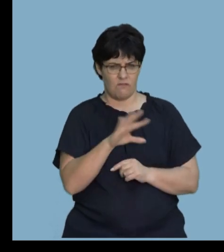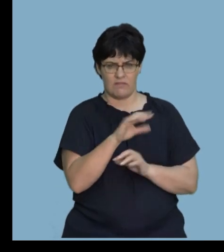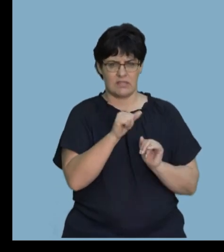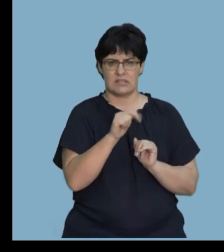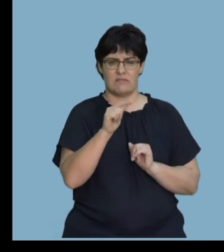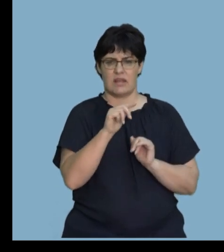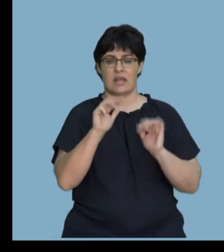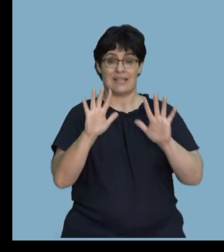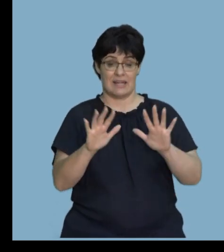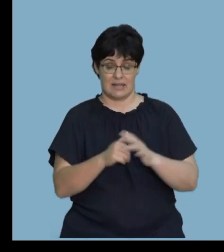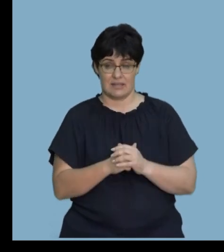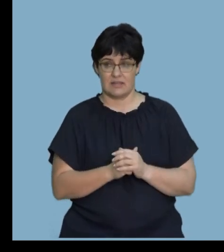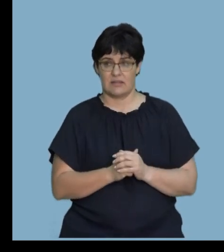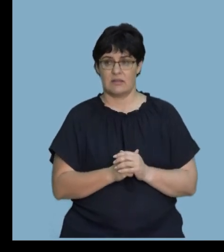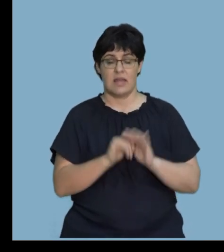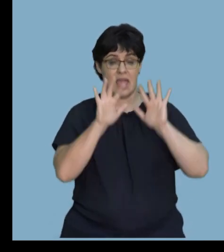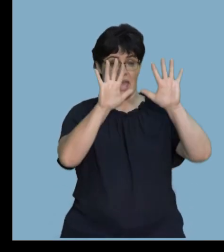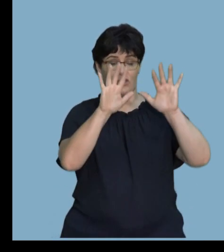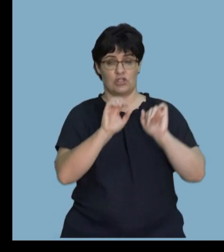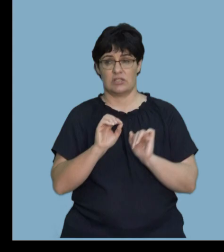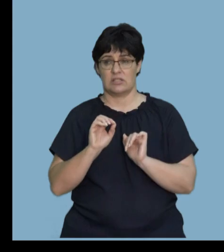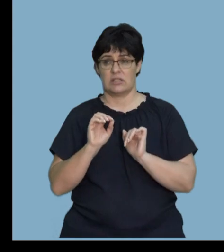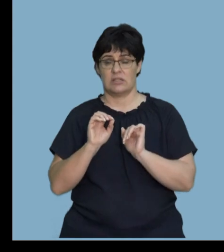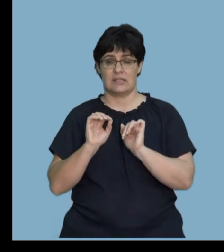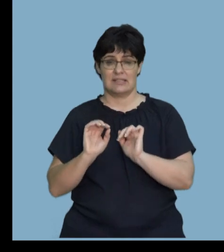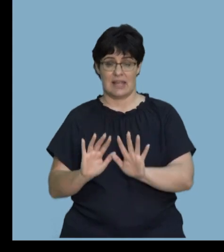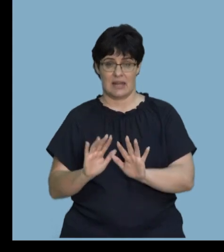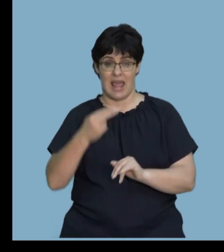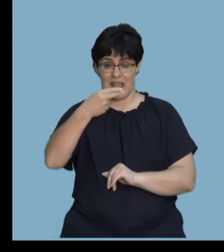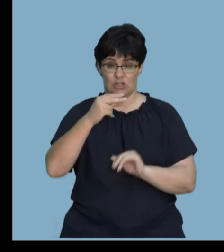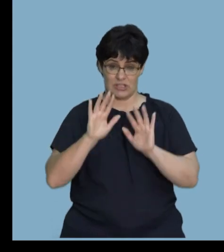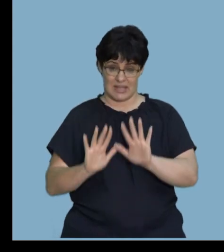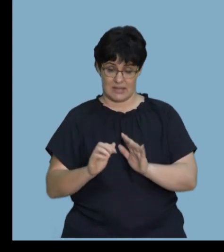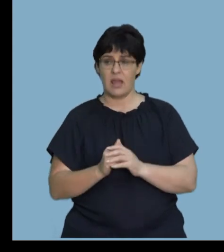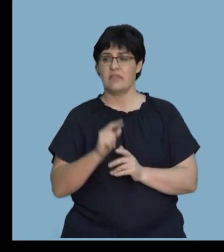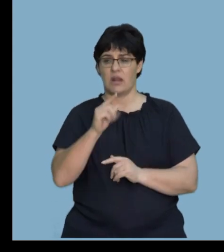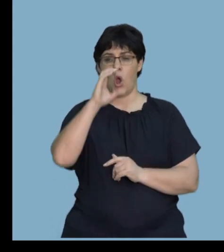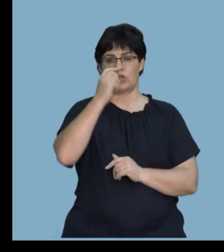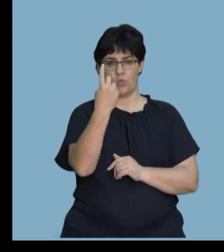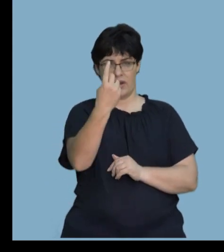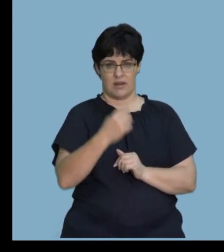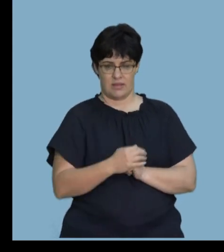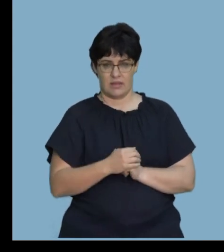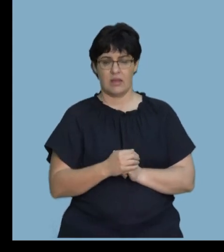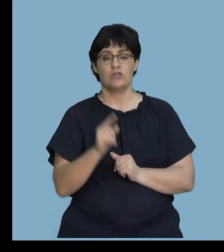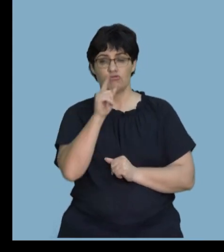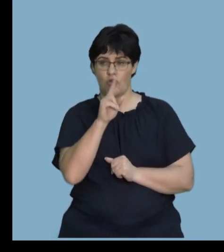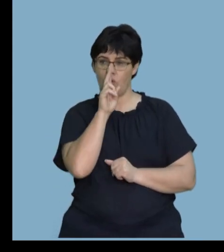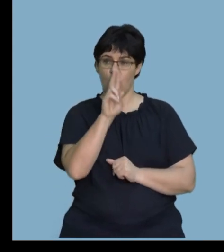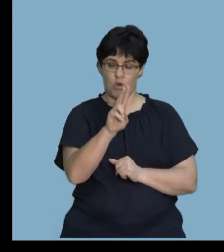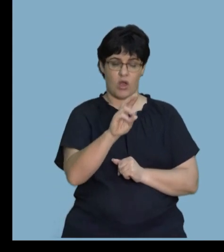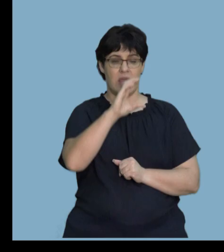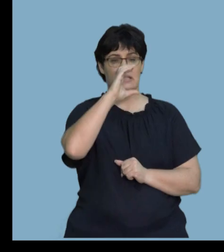10. H10, and then there is only 1 oxygen, okay? So the molecular formula will essentially remain the